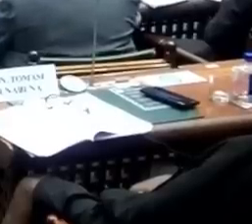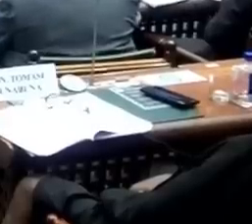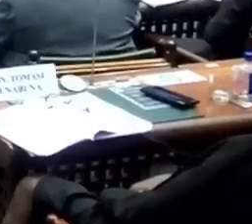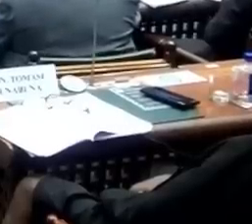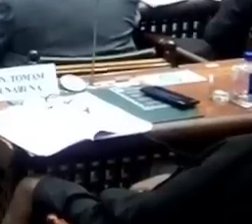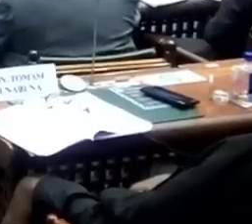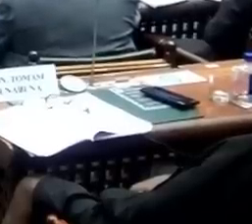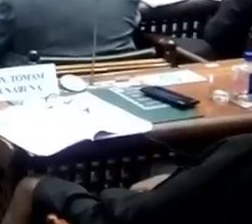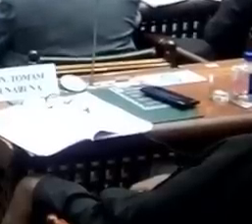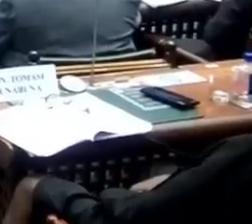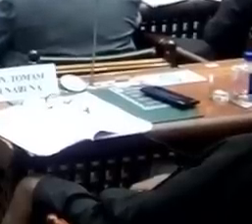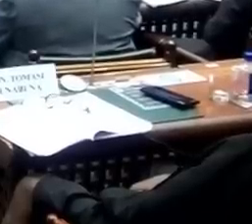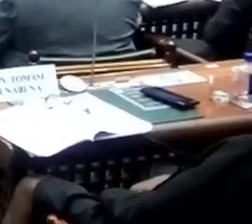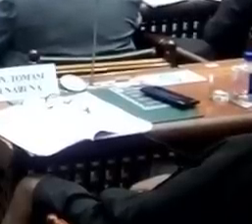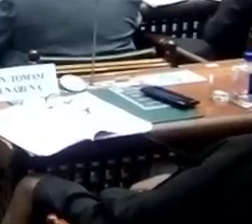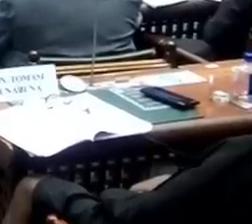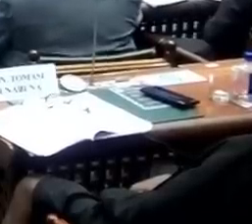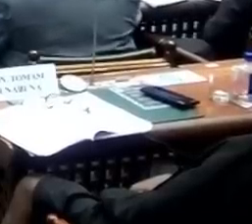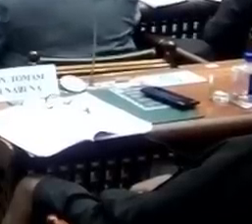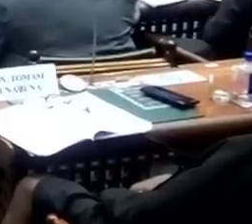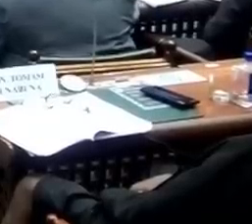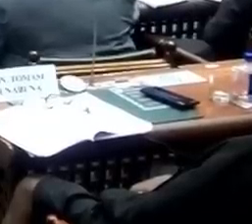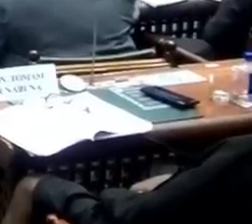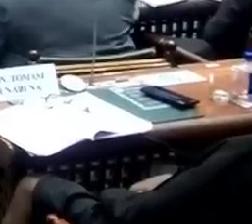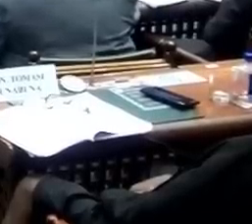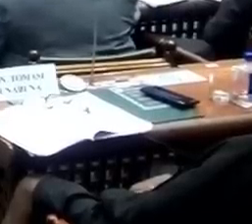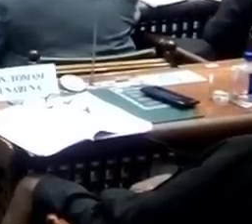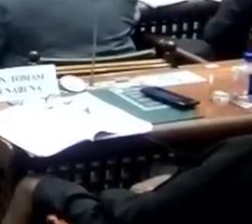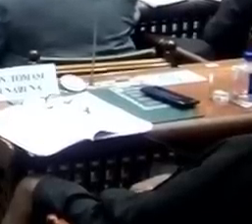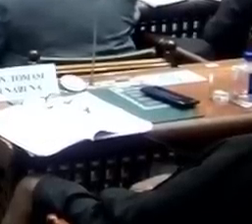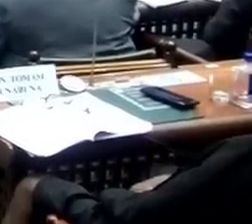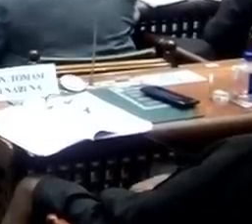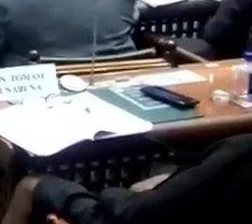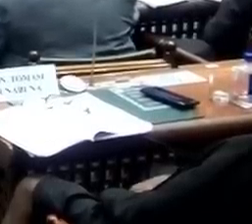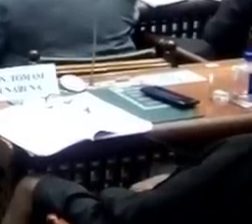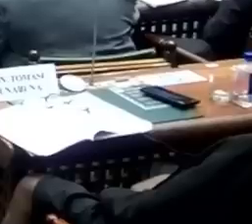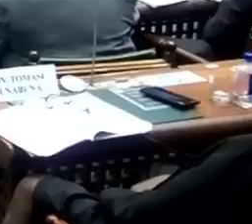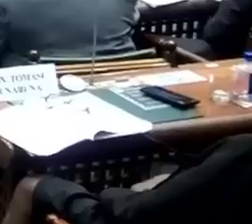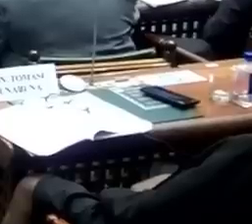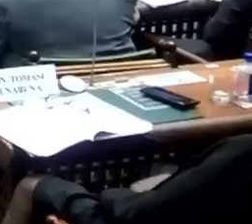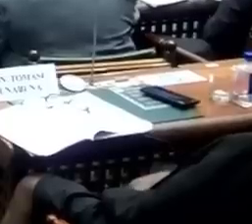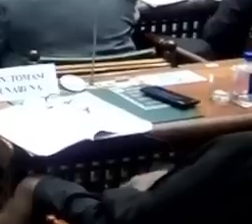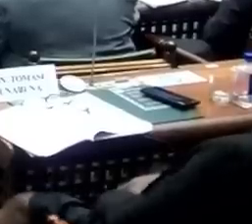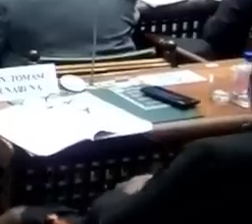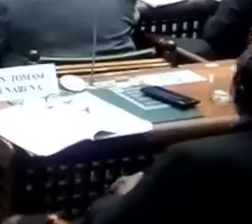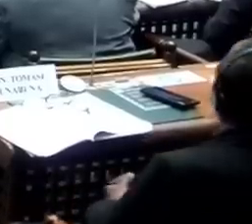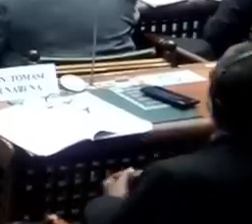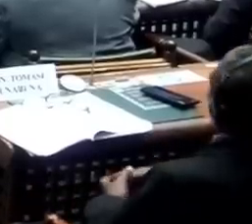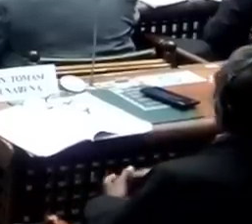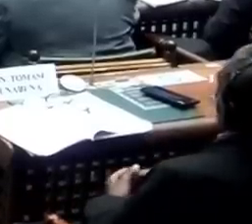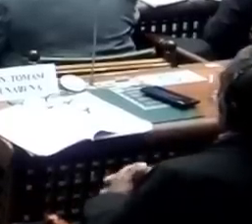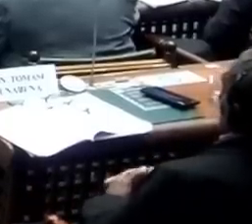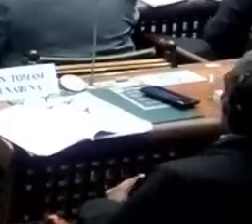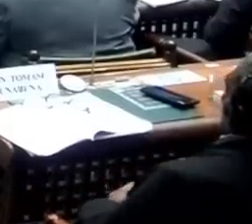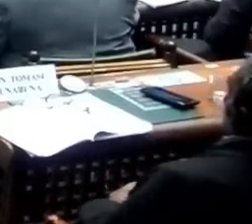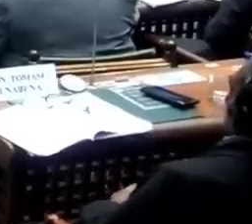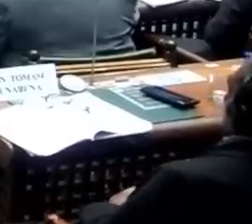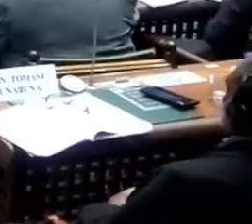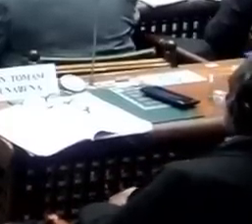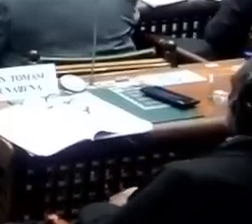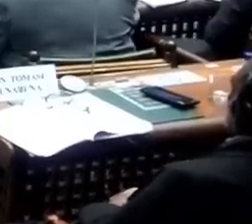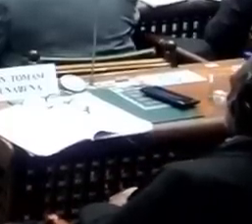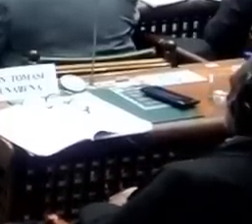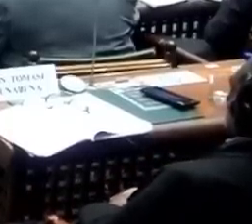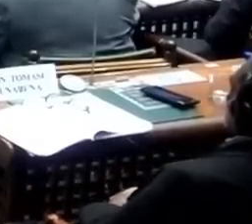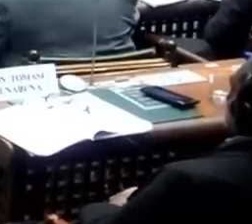Thank you, Mr. Speaker. Sir. I didn't know he was on Zoom. Mr. Speaker, sir, we